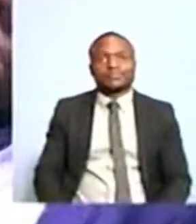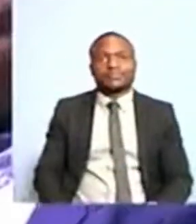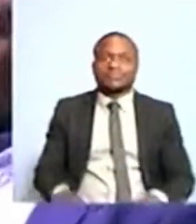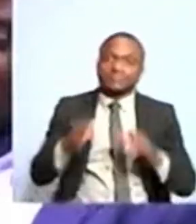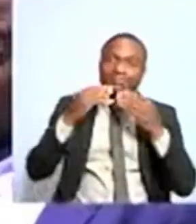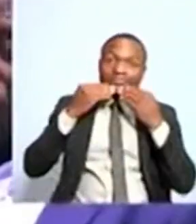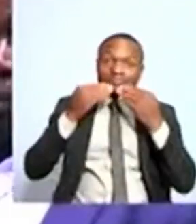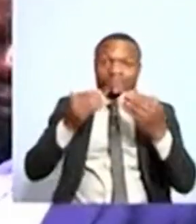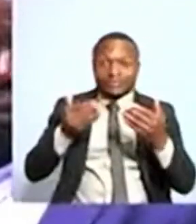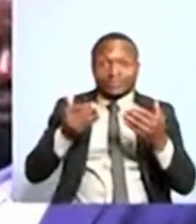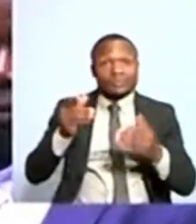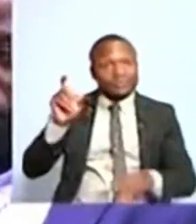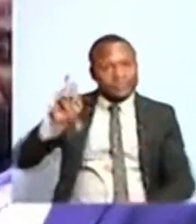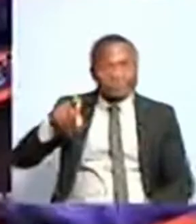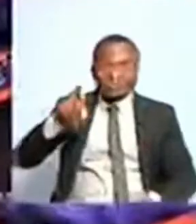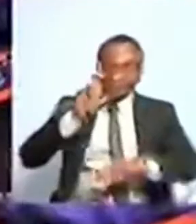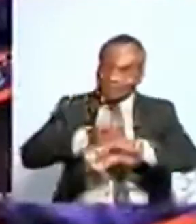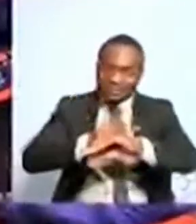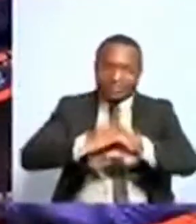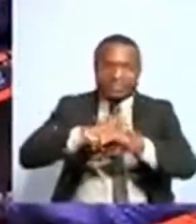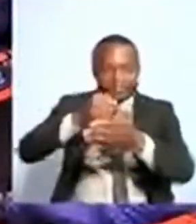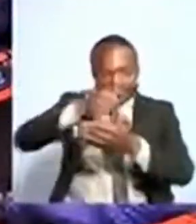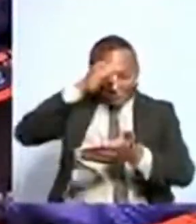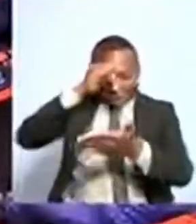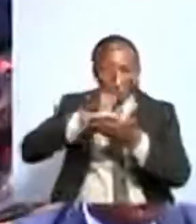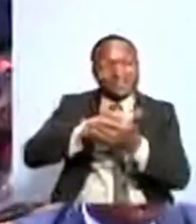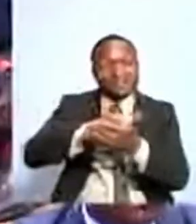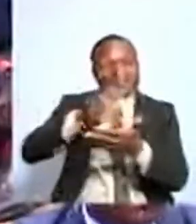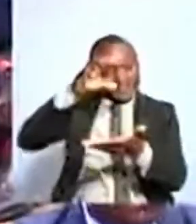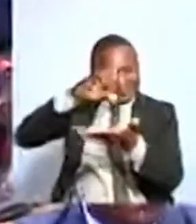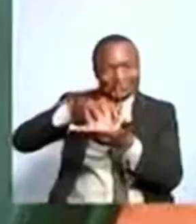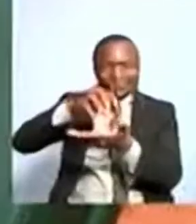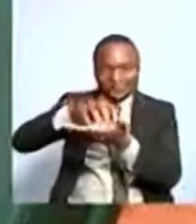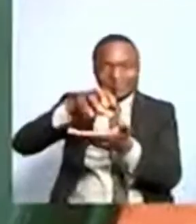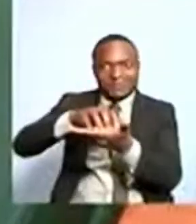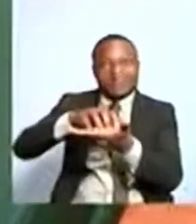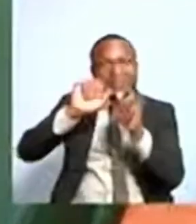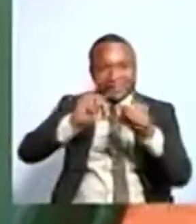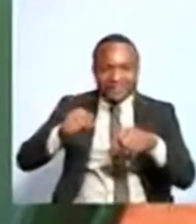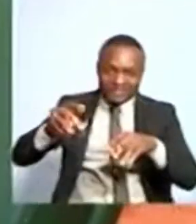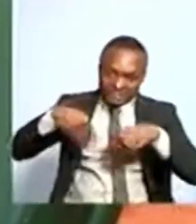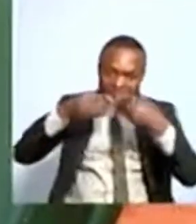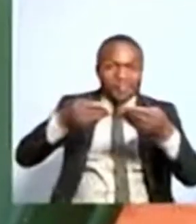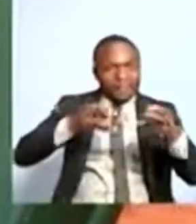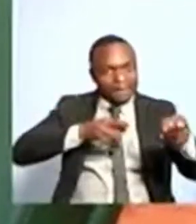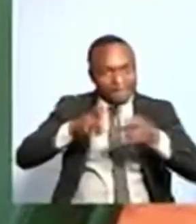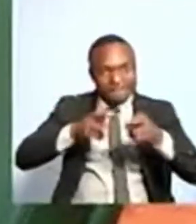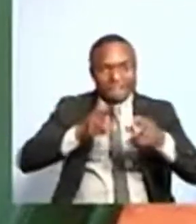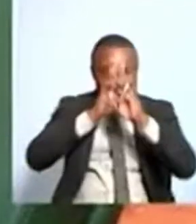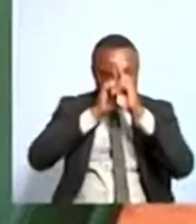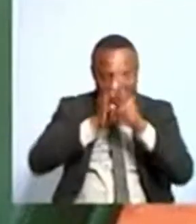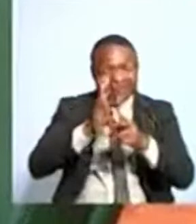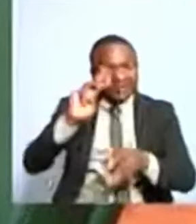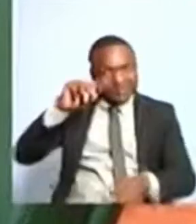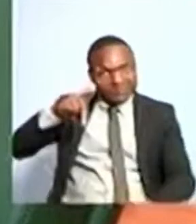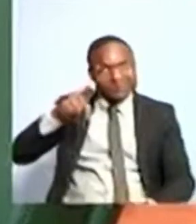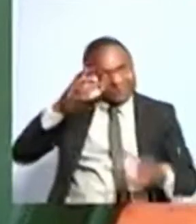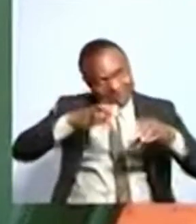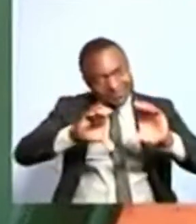Thank you. I need more time to start that matter, so I reserve my ruling. May the honourable member